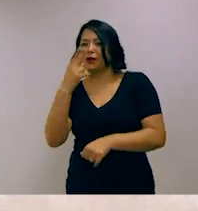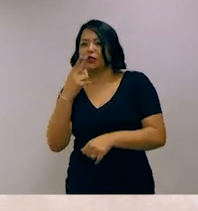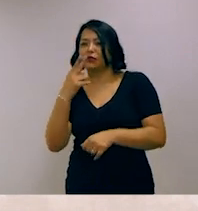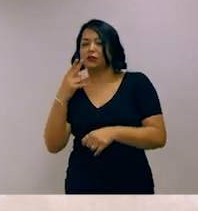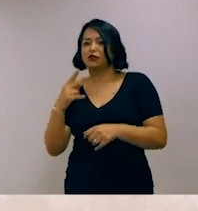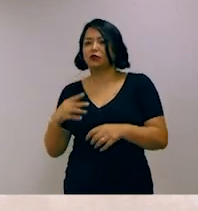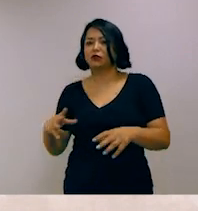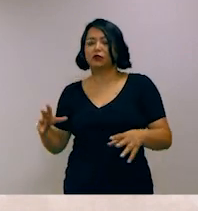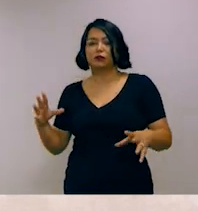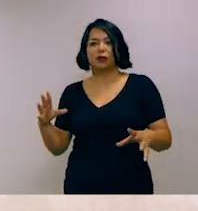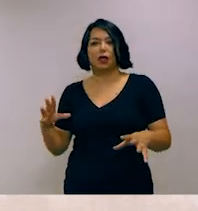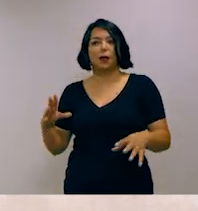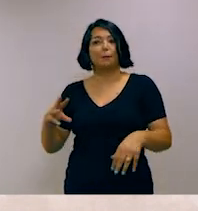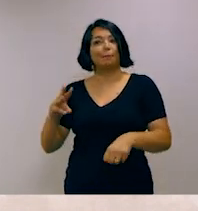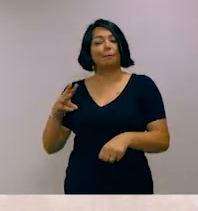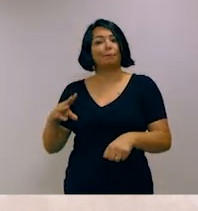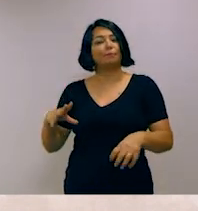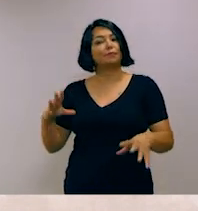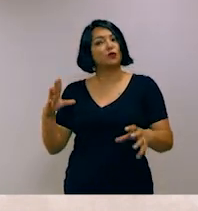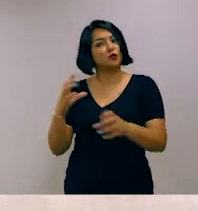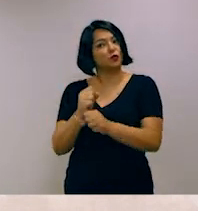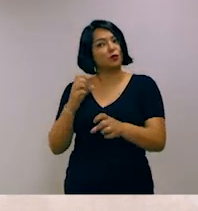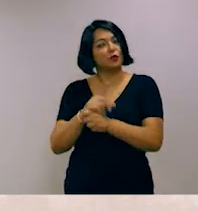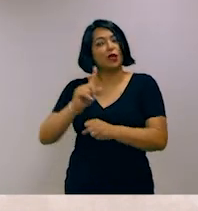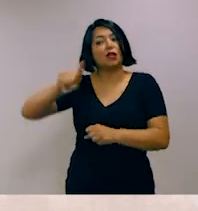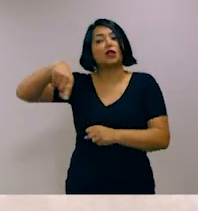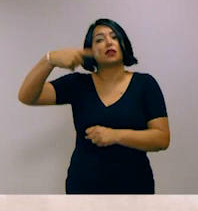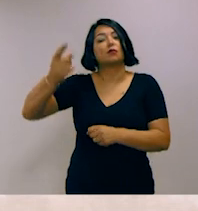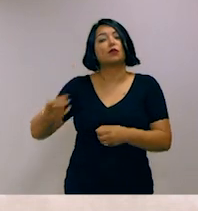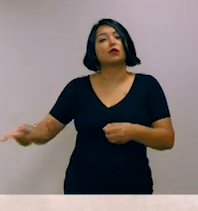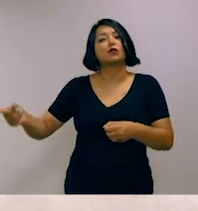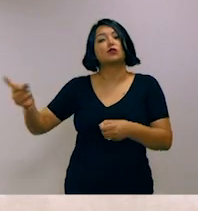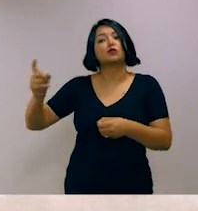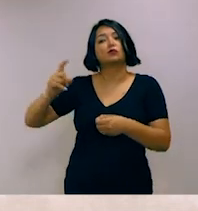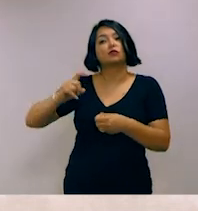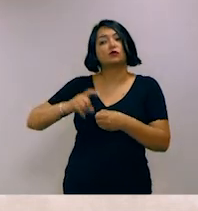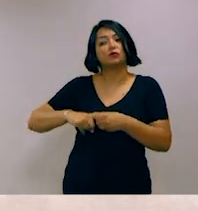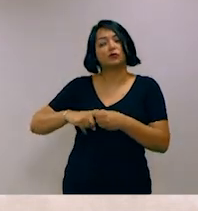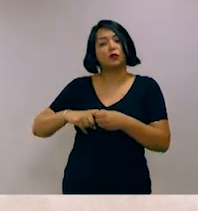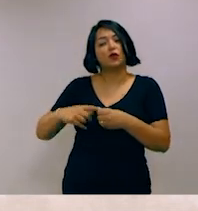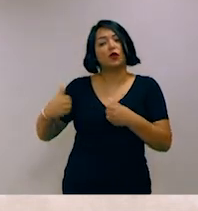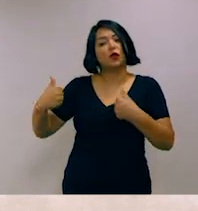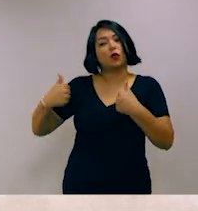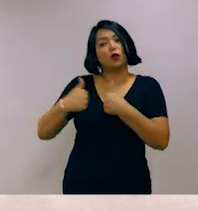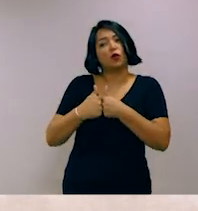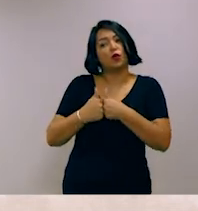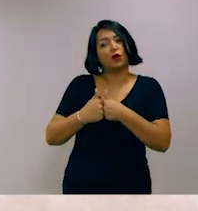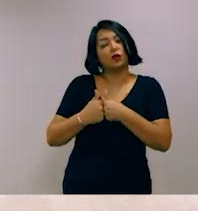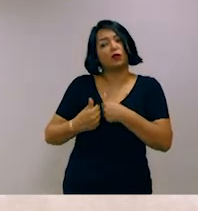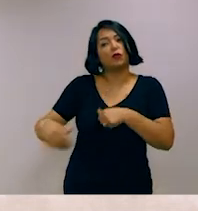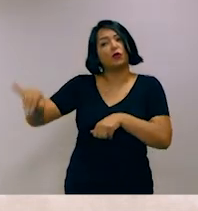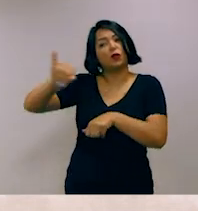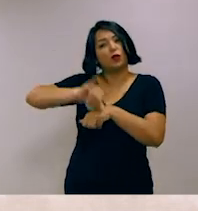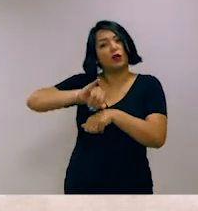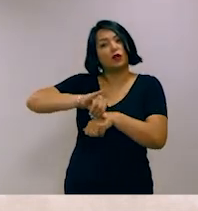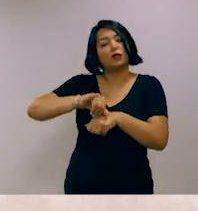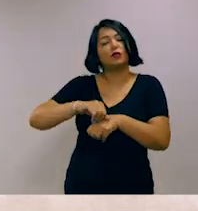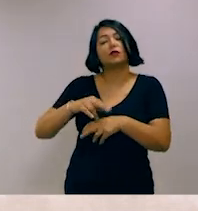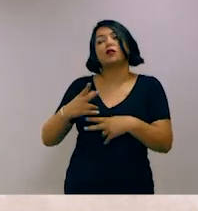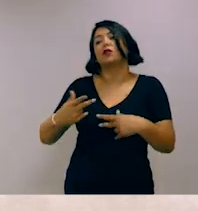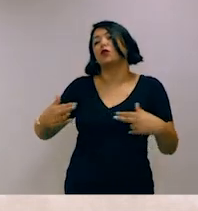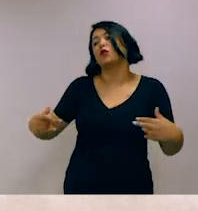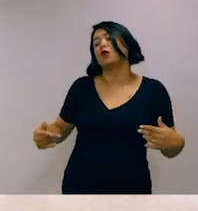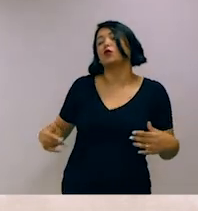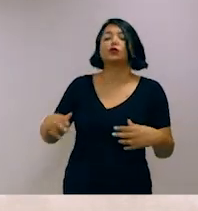And so based on the distance of the cosine, and then we fit the data